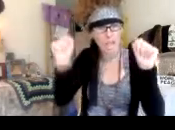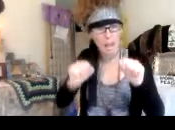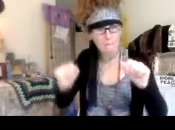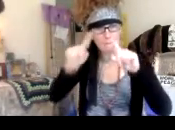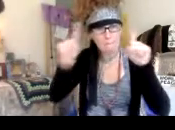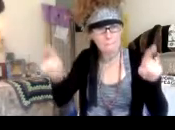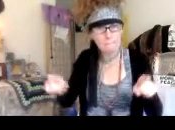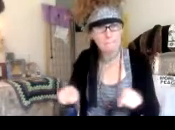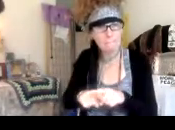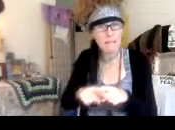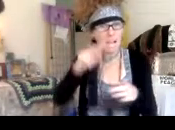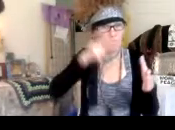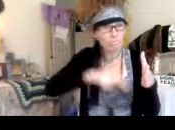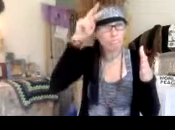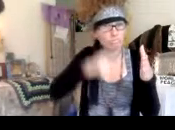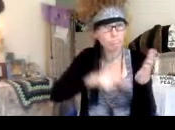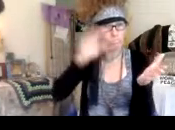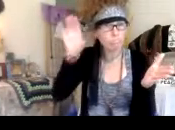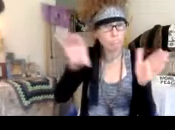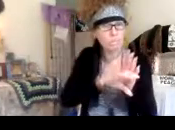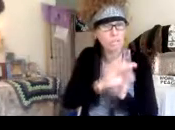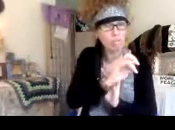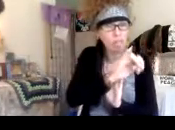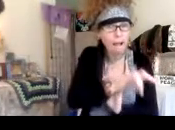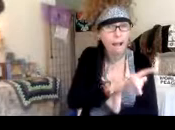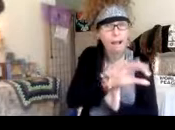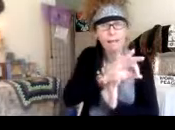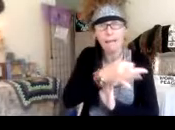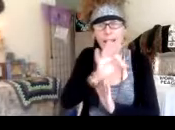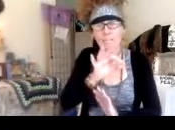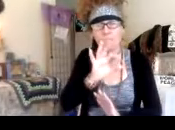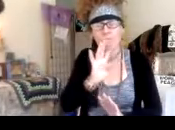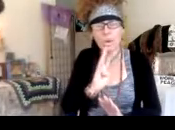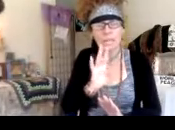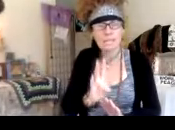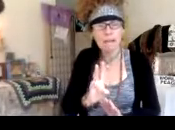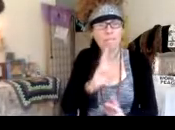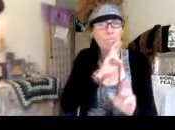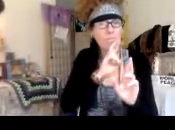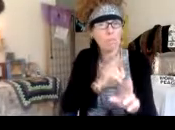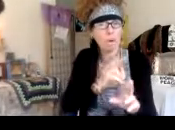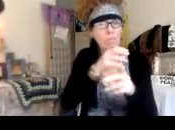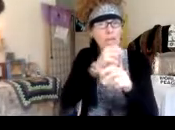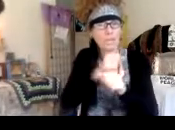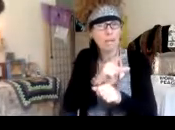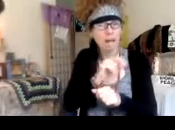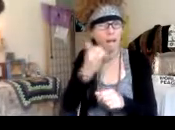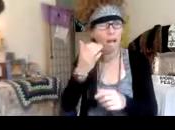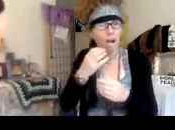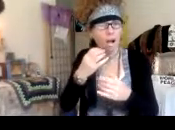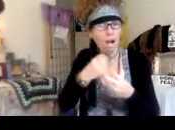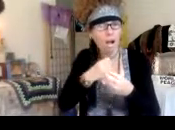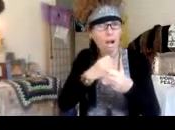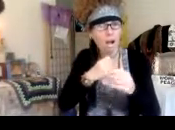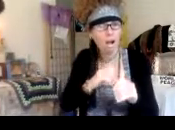documents, it says on the evening of July the 9th, 1947, a report was received in the Los Angeles office that a so-called flying disc